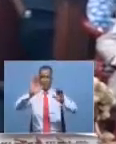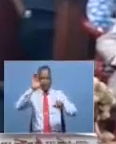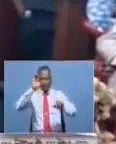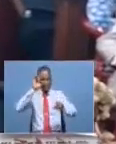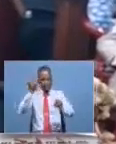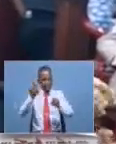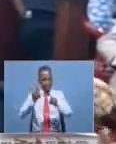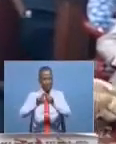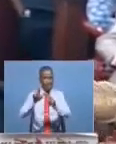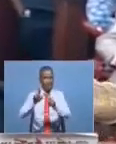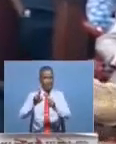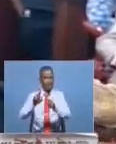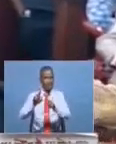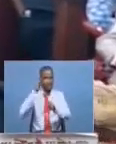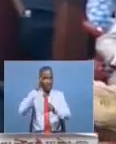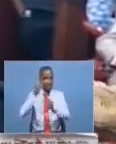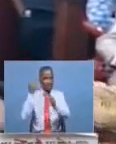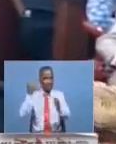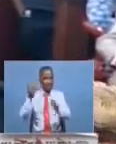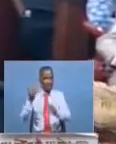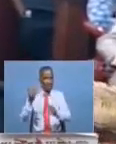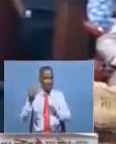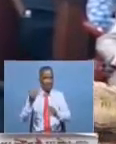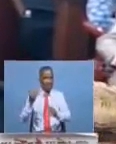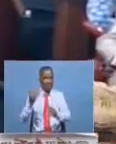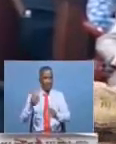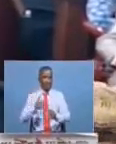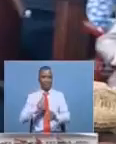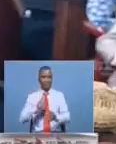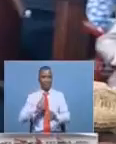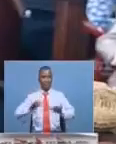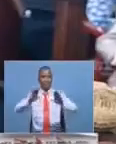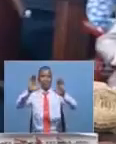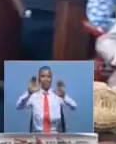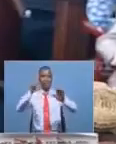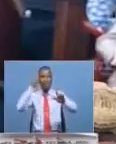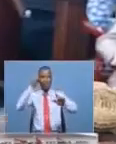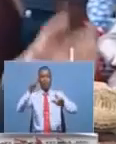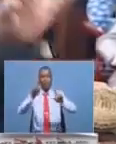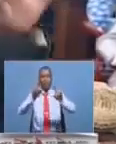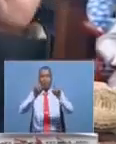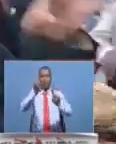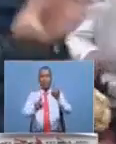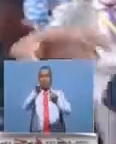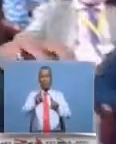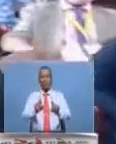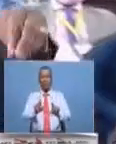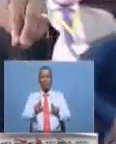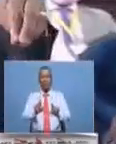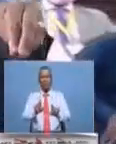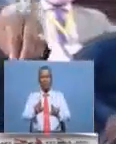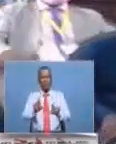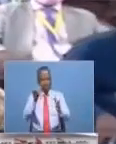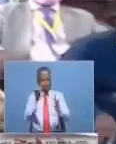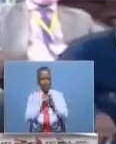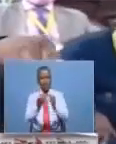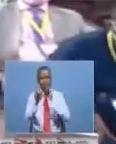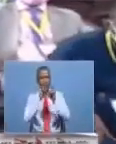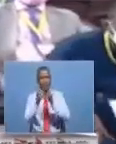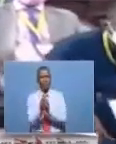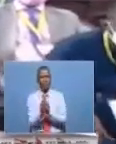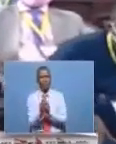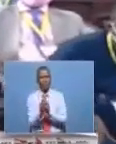presumption that she is offering herself for cross-examination. And the circumstances in which she did